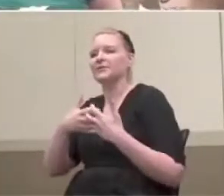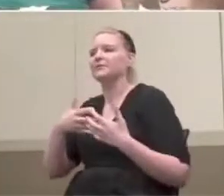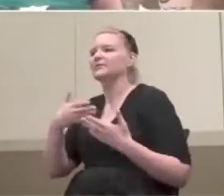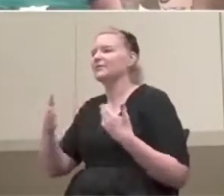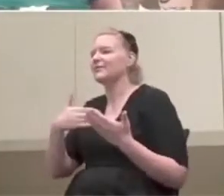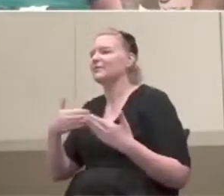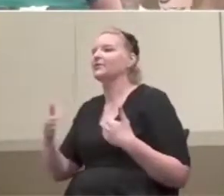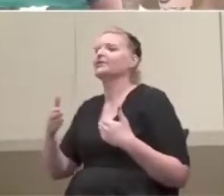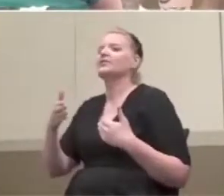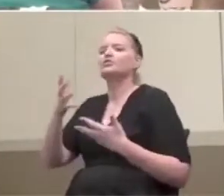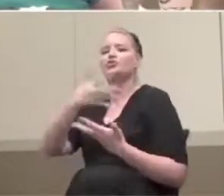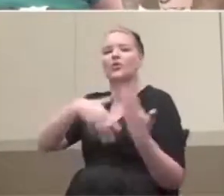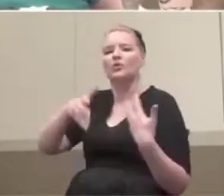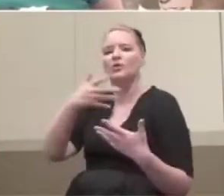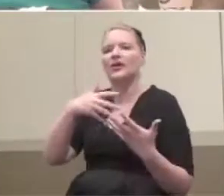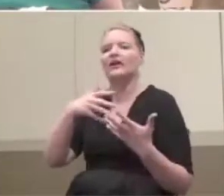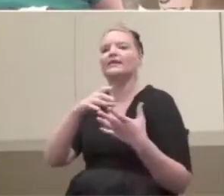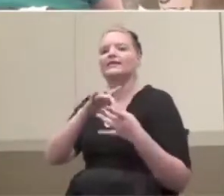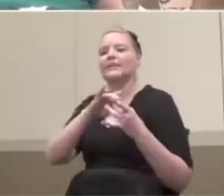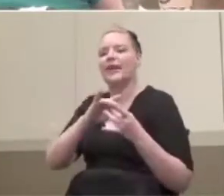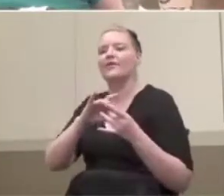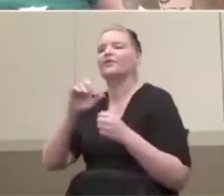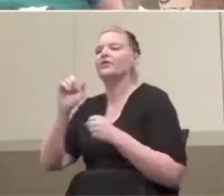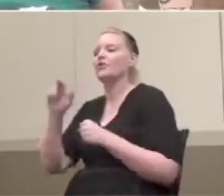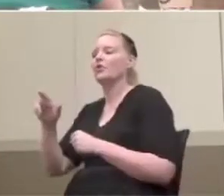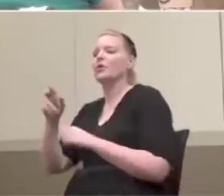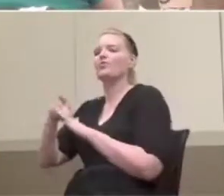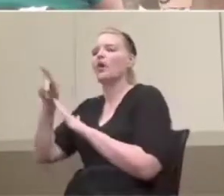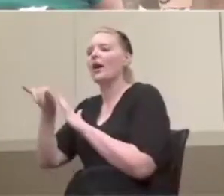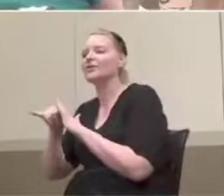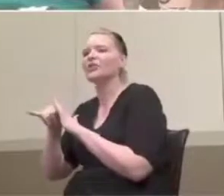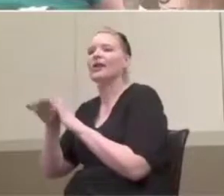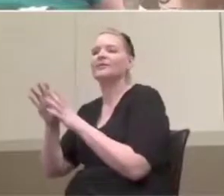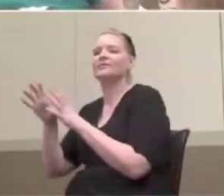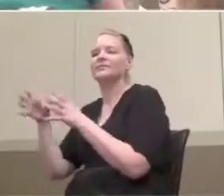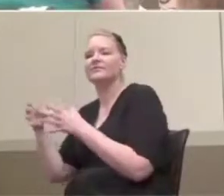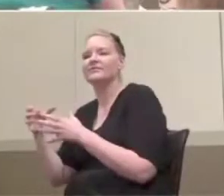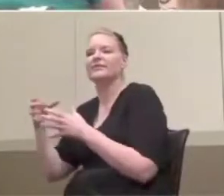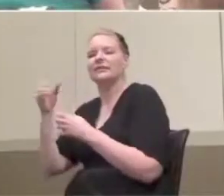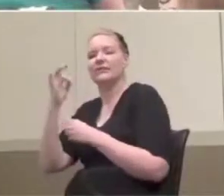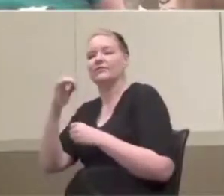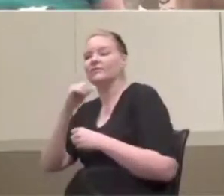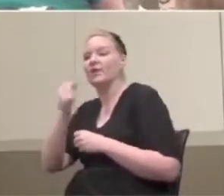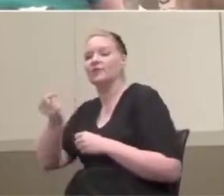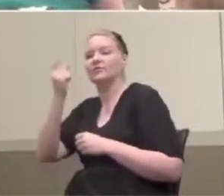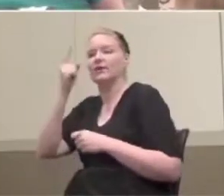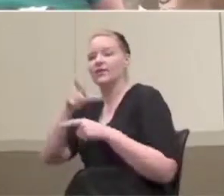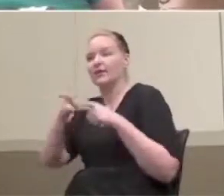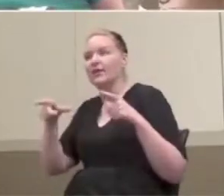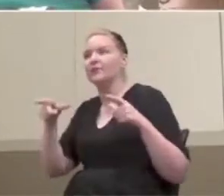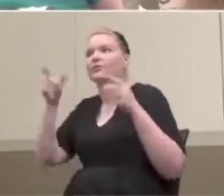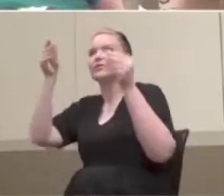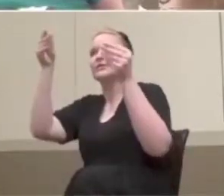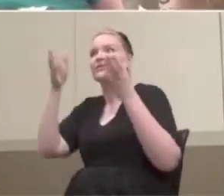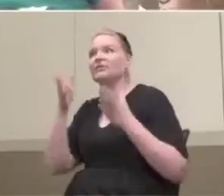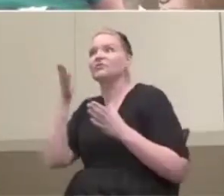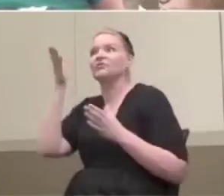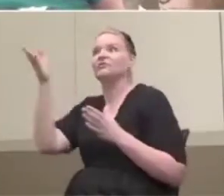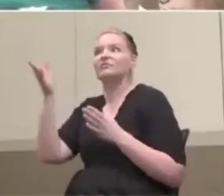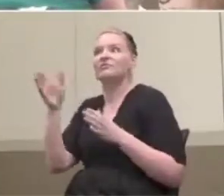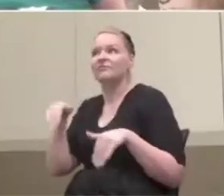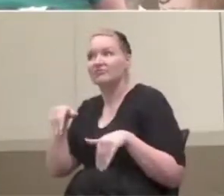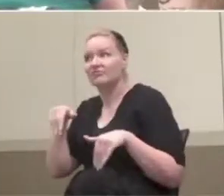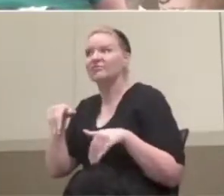socializing, cooperative or collaborative projects, not understanding the language necessarily that the teacher's using,